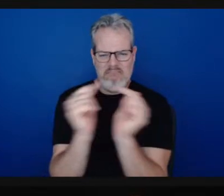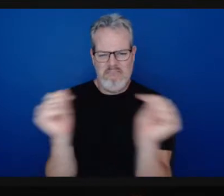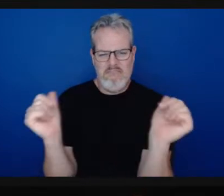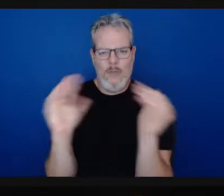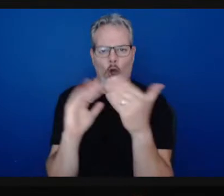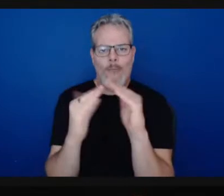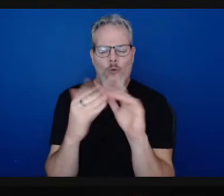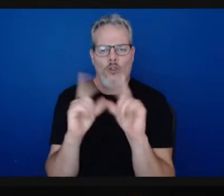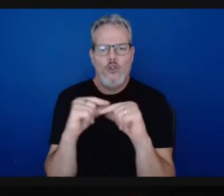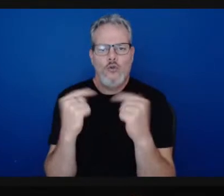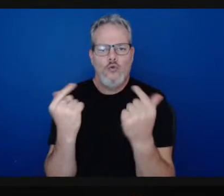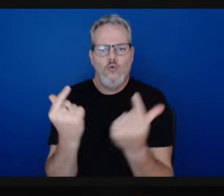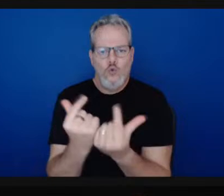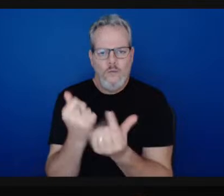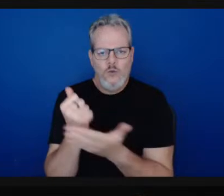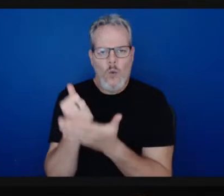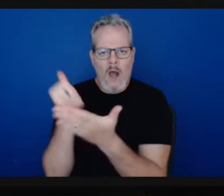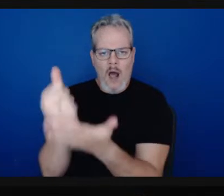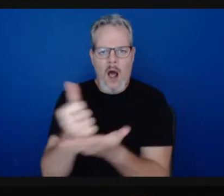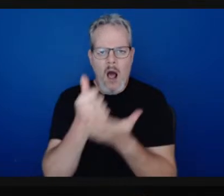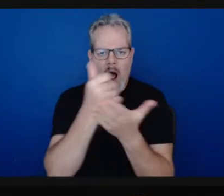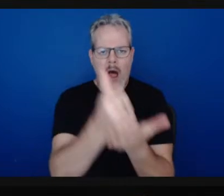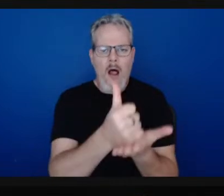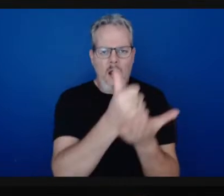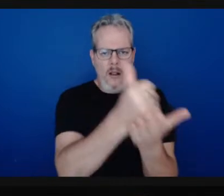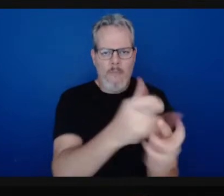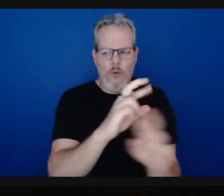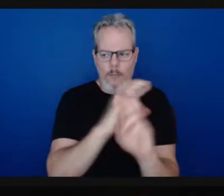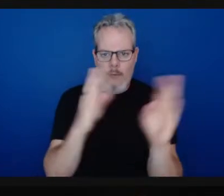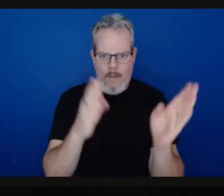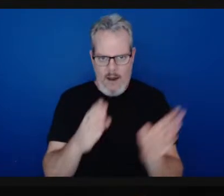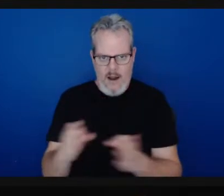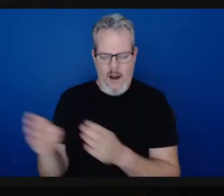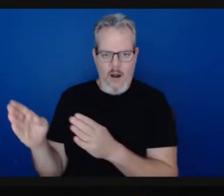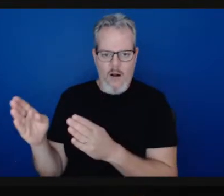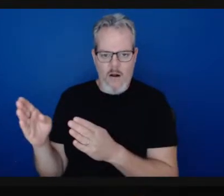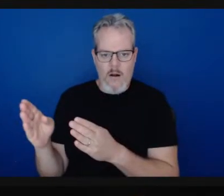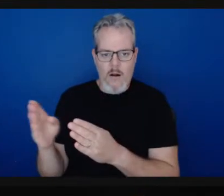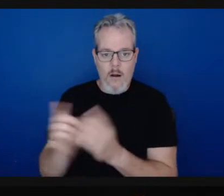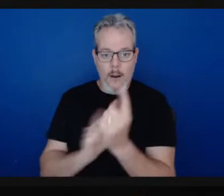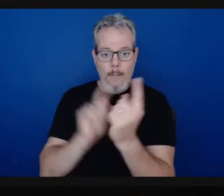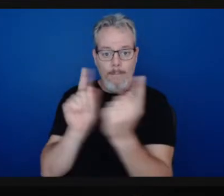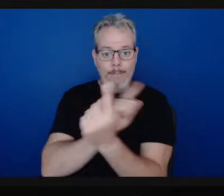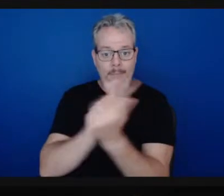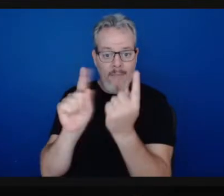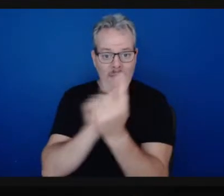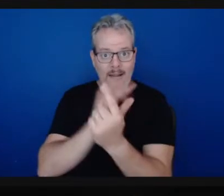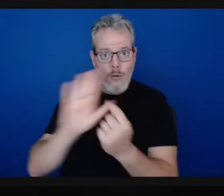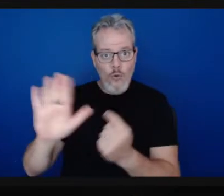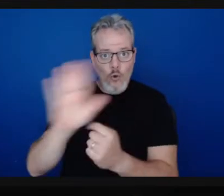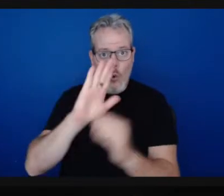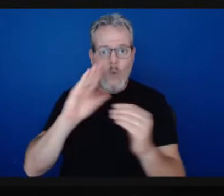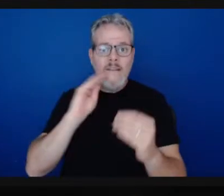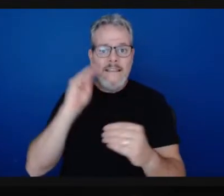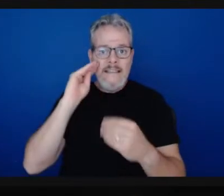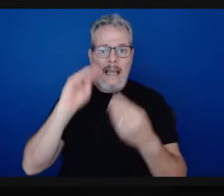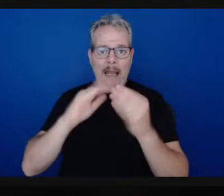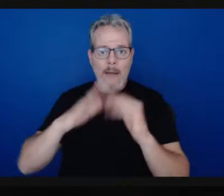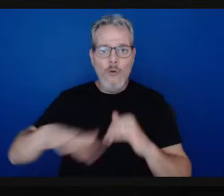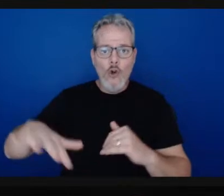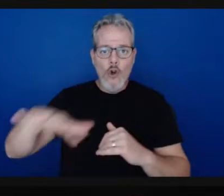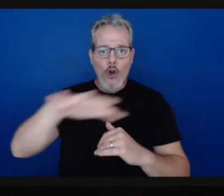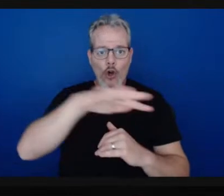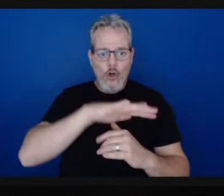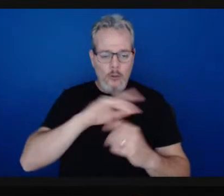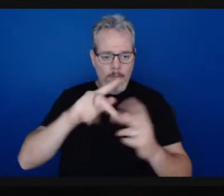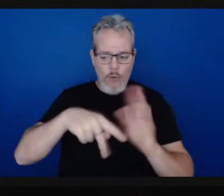groups that help everyone prepare and respond. Meeting your neighbors, your neighborhood programs. For us here